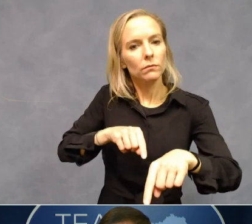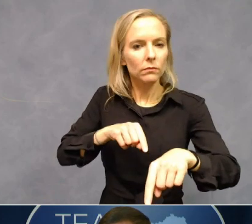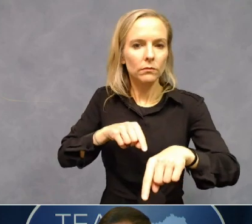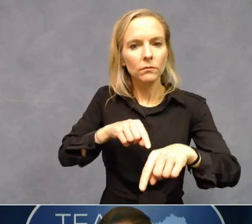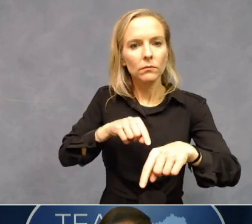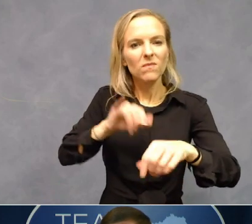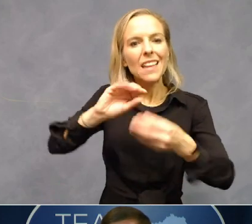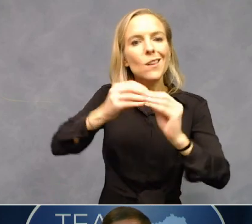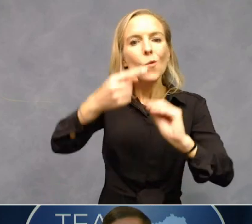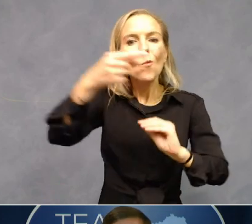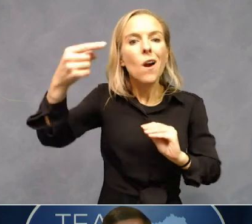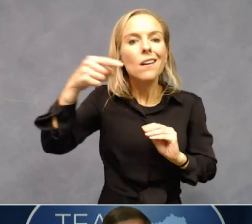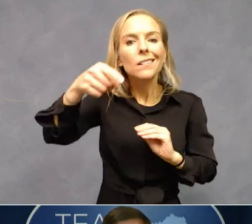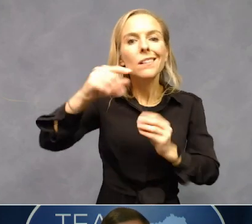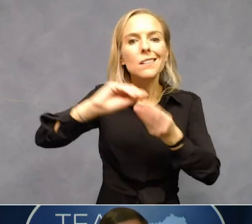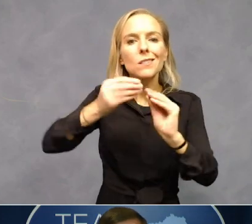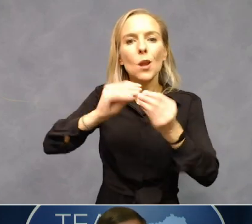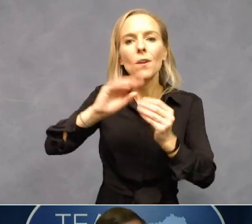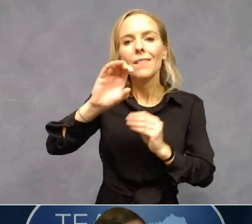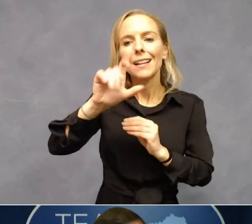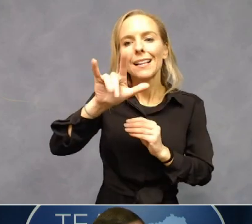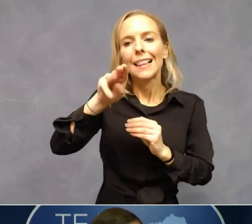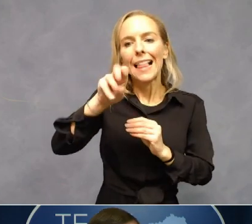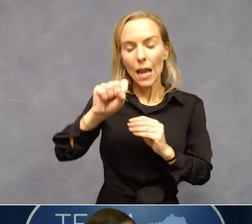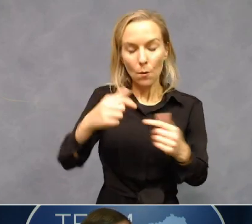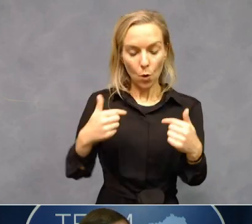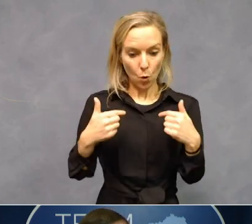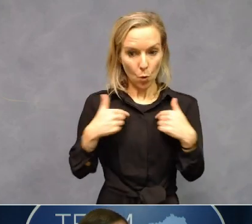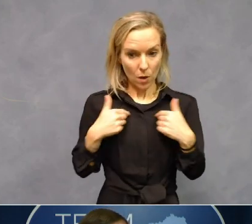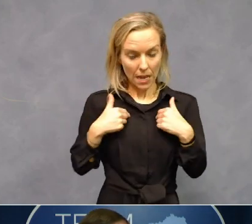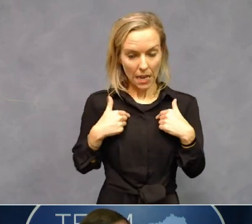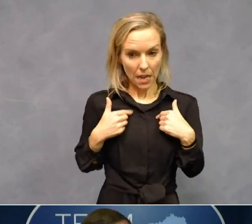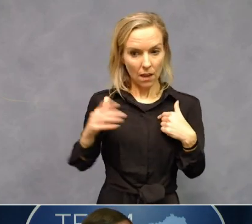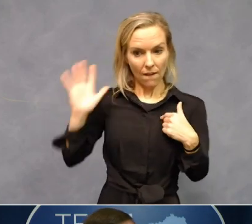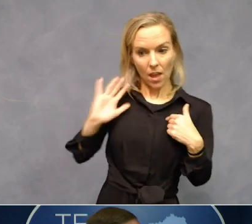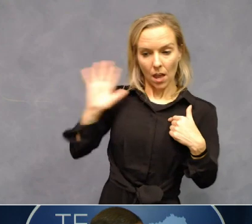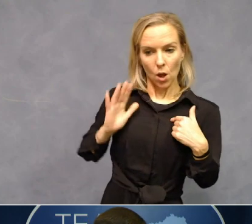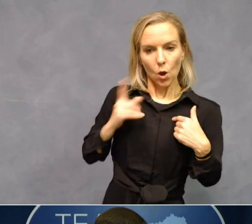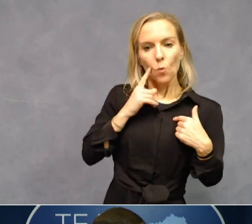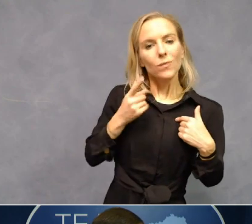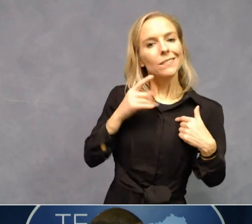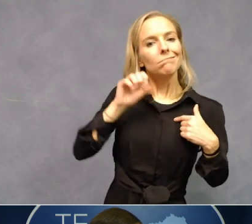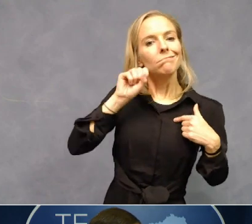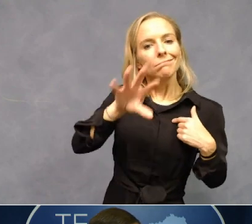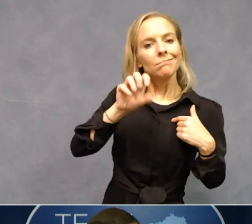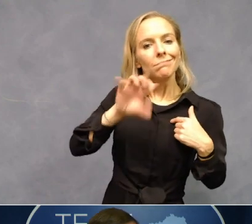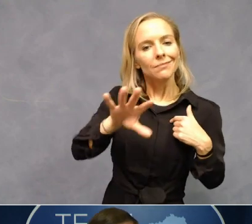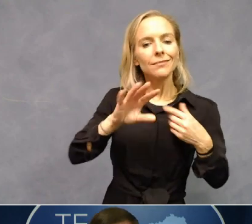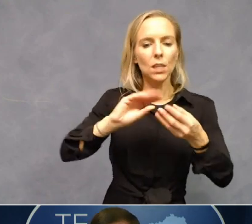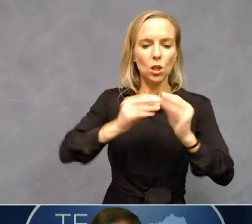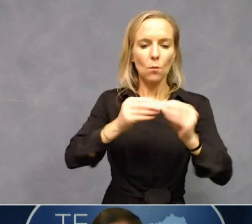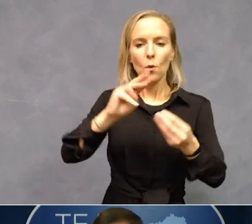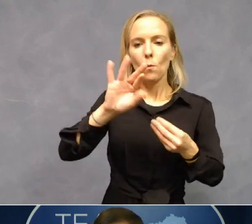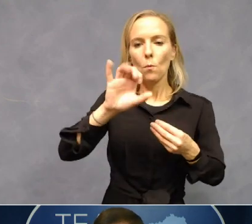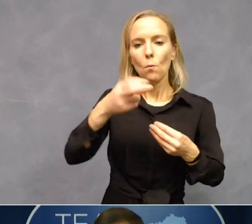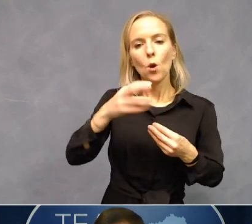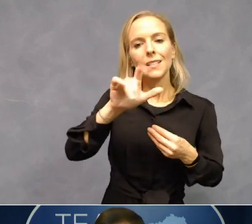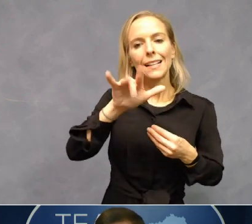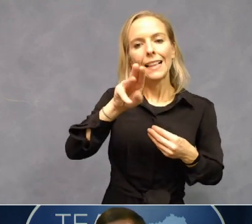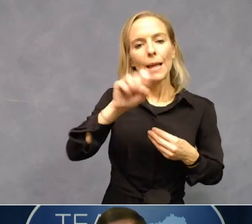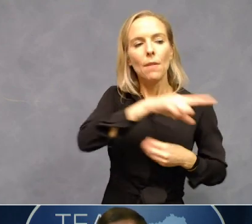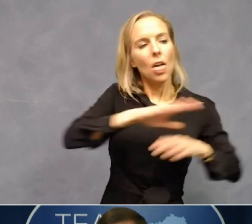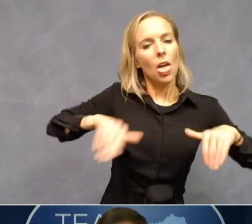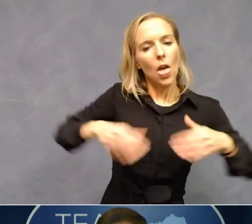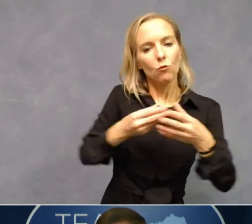remaining claims that are out there. What we've been providing is, here are the March claims that haven't been resolved.